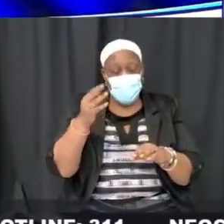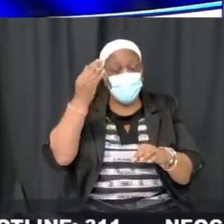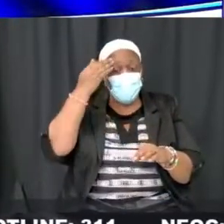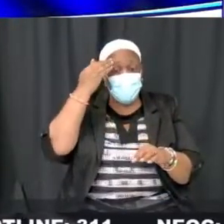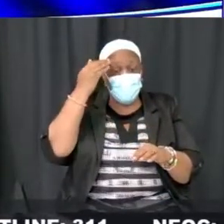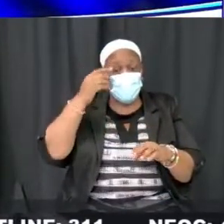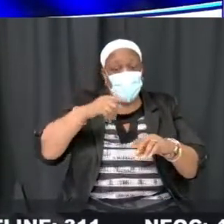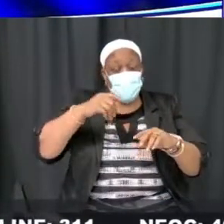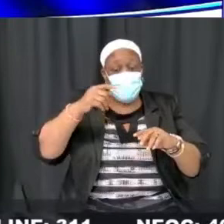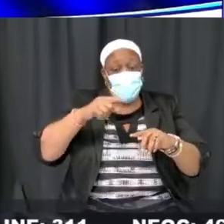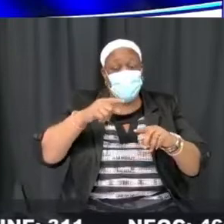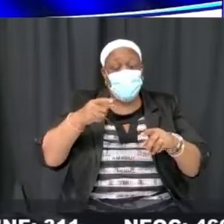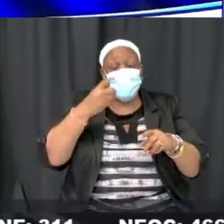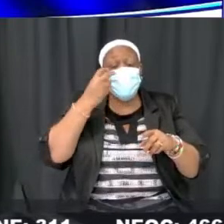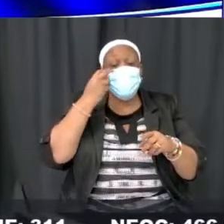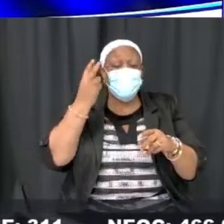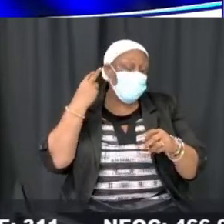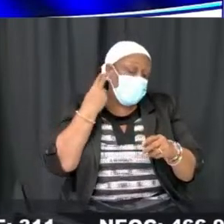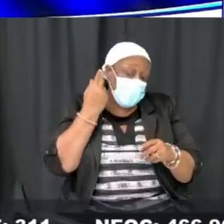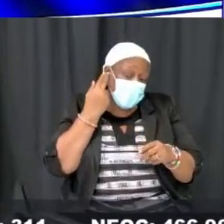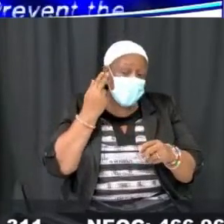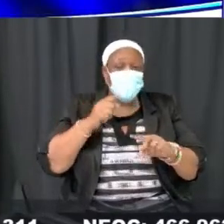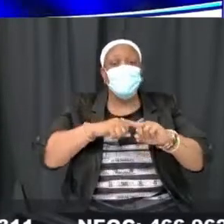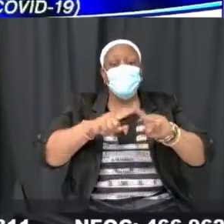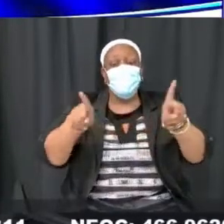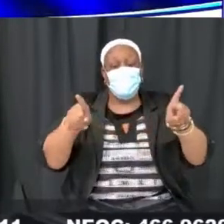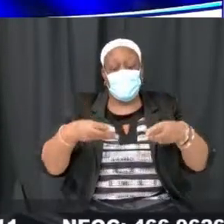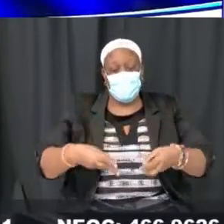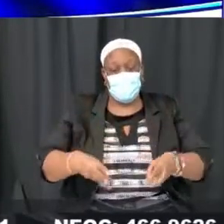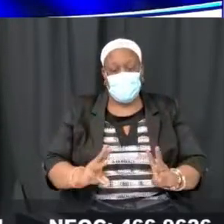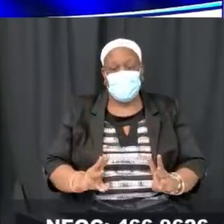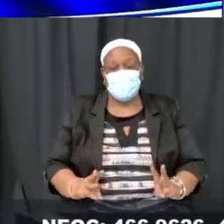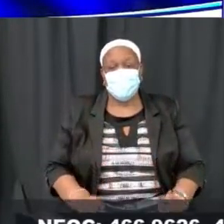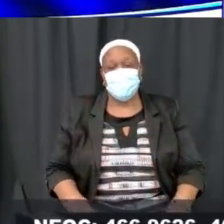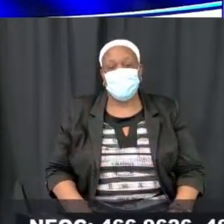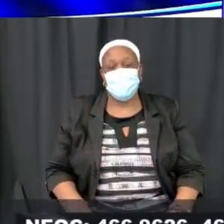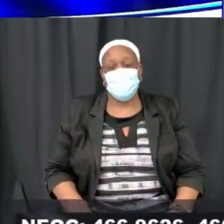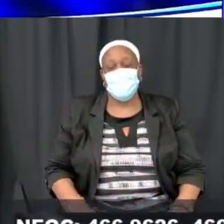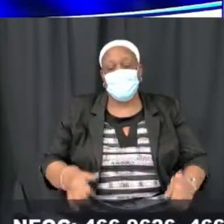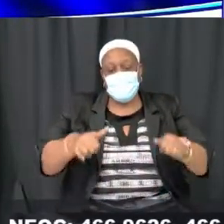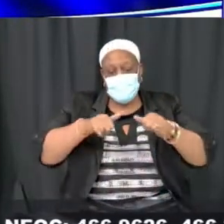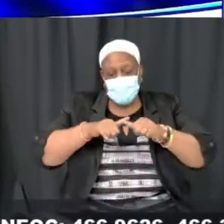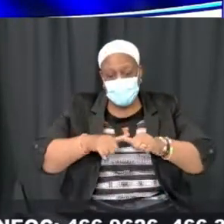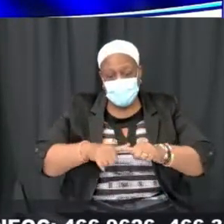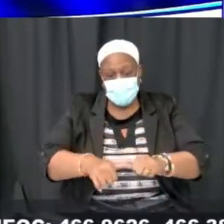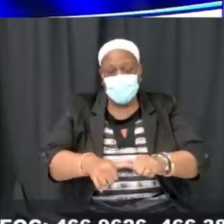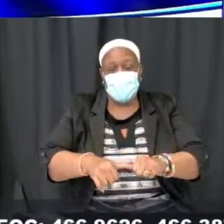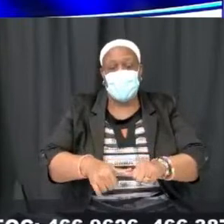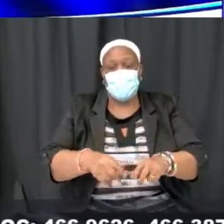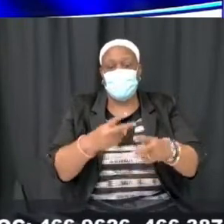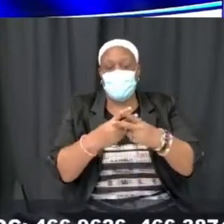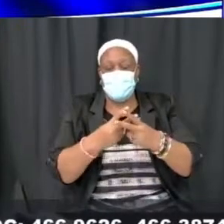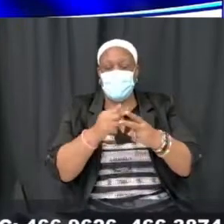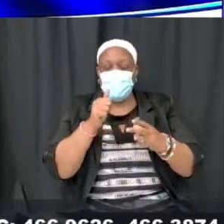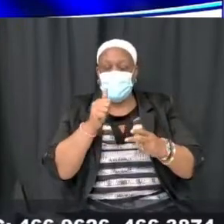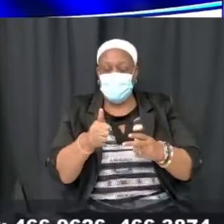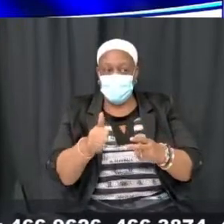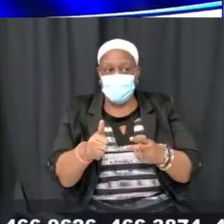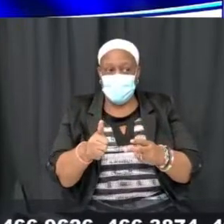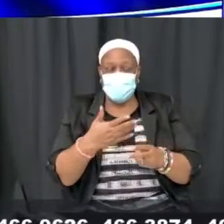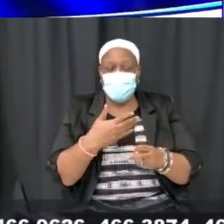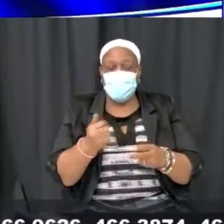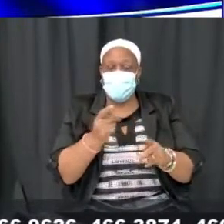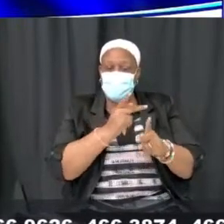July. In the meantime, continue to do all you can to stay safe and to contribute to the safety